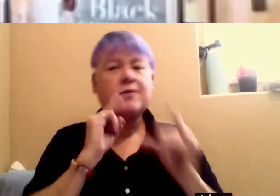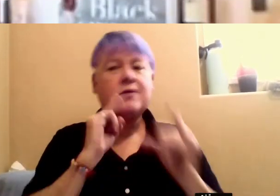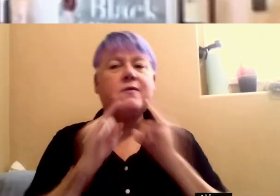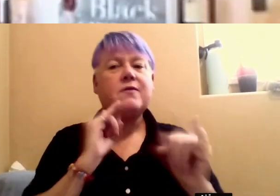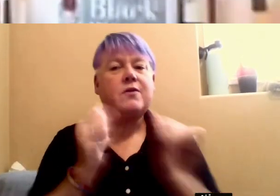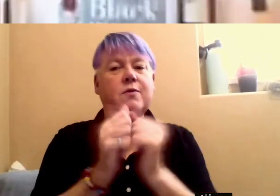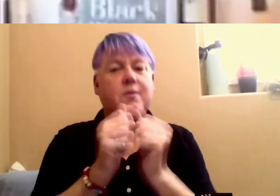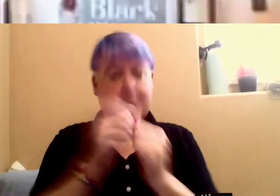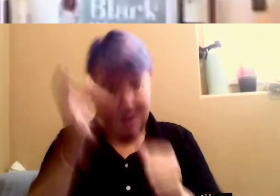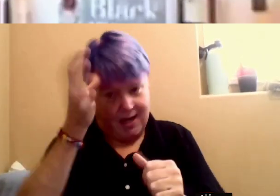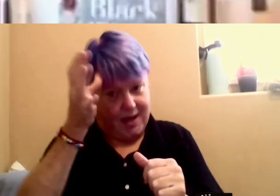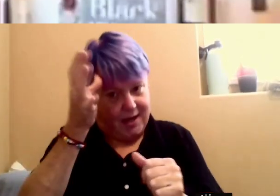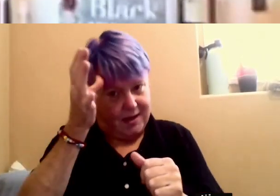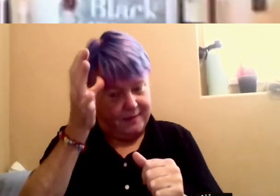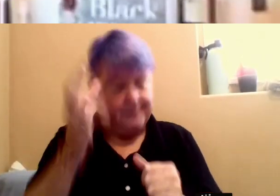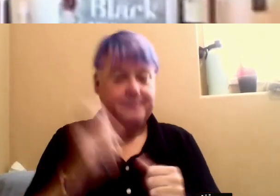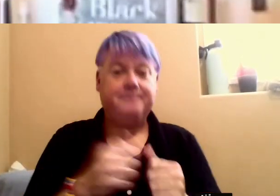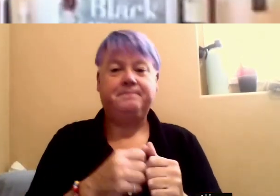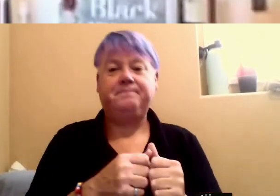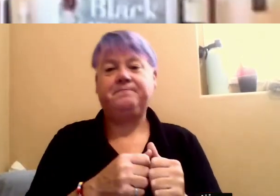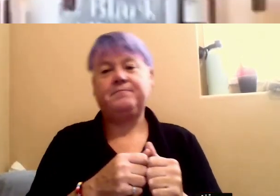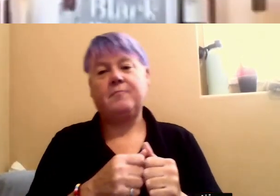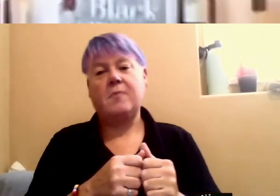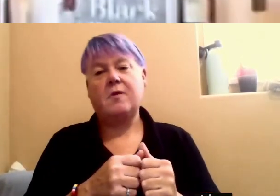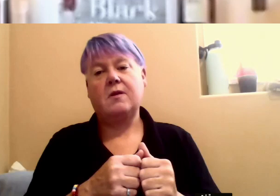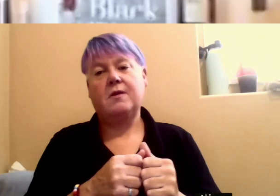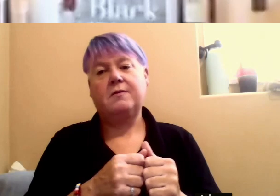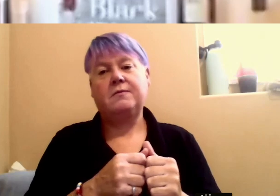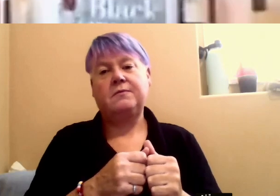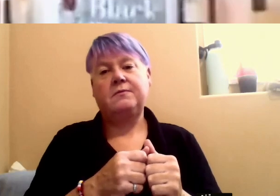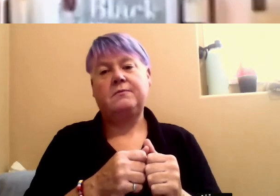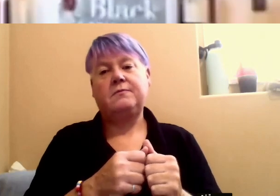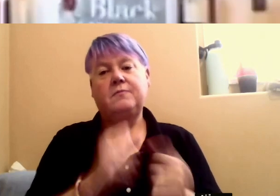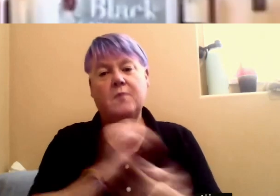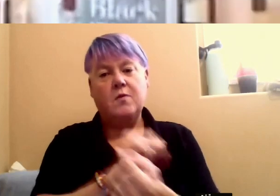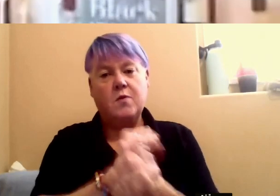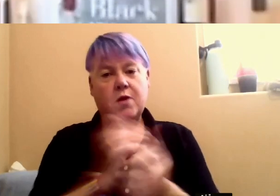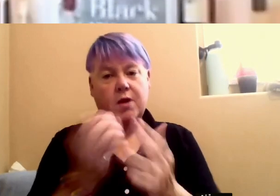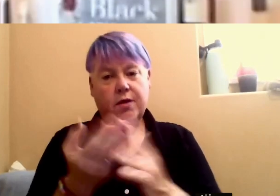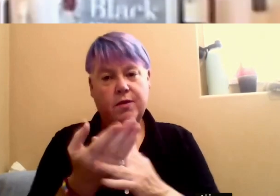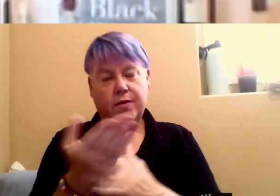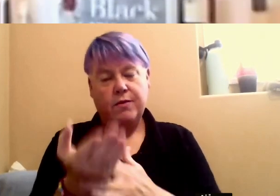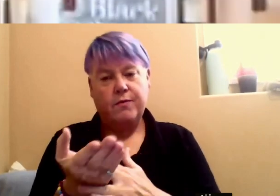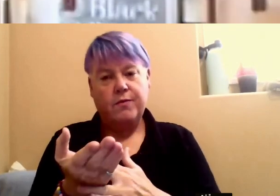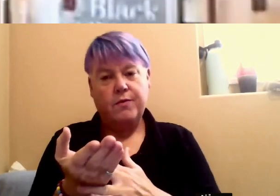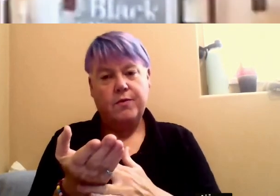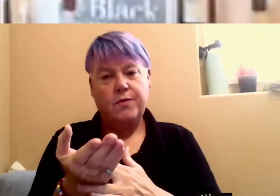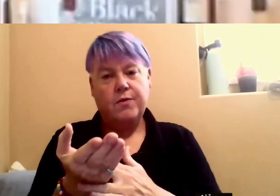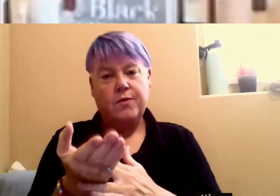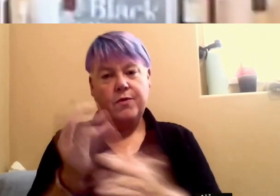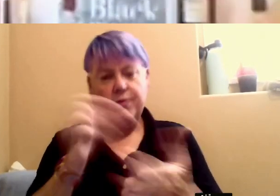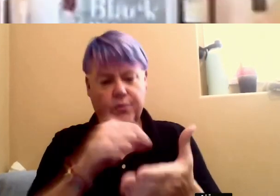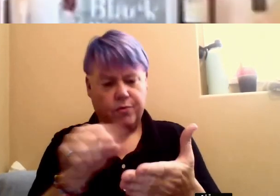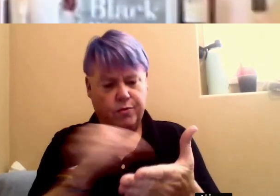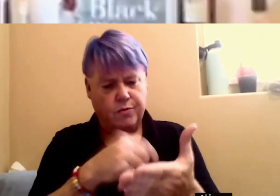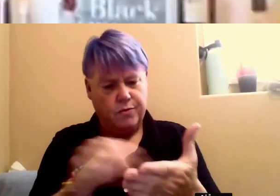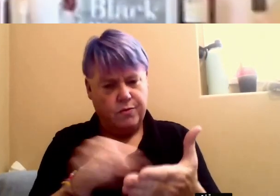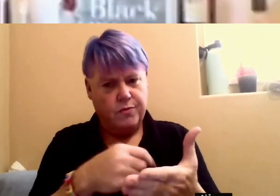father, and I was working through the narrative structure of the